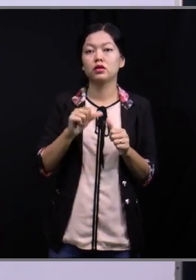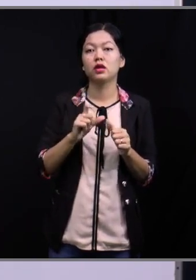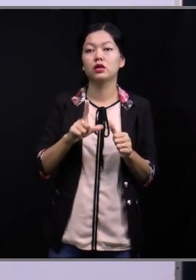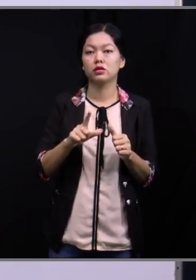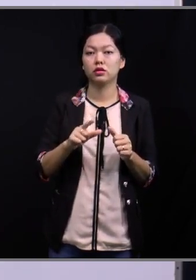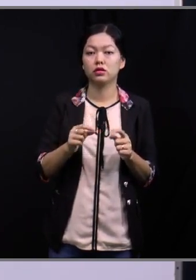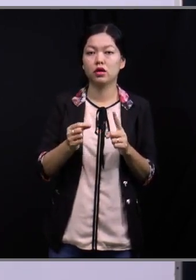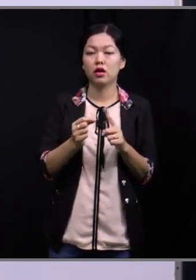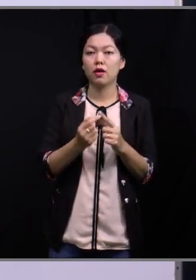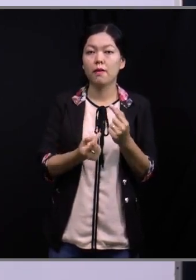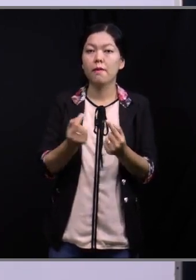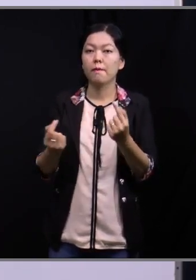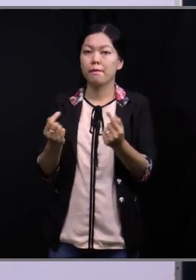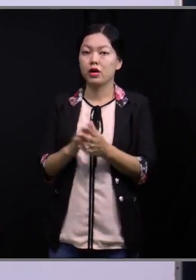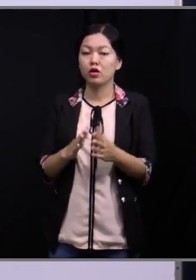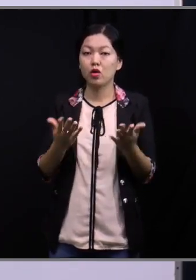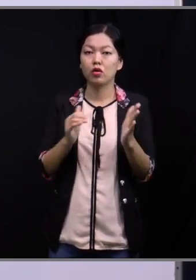A zoological park or a zoo,